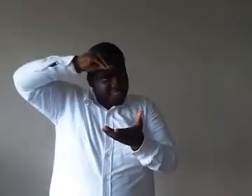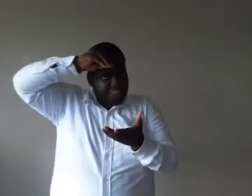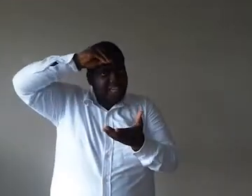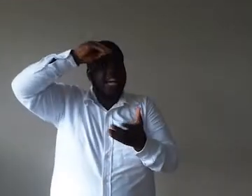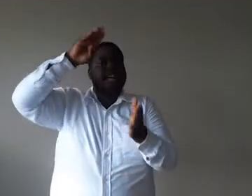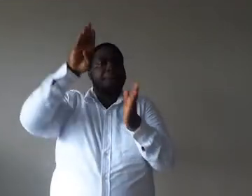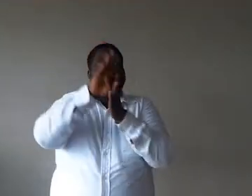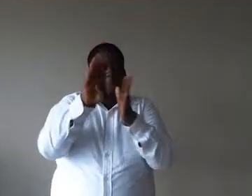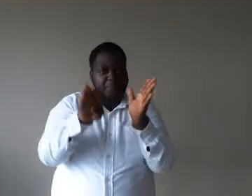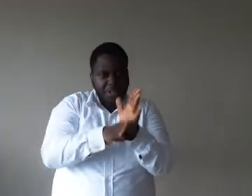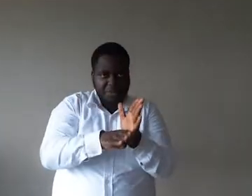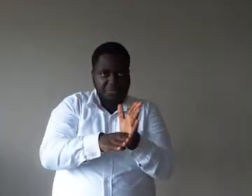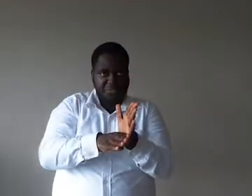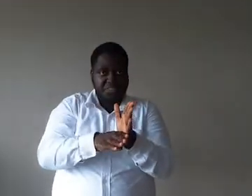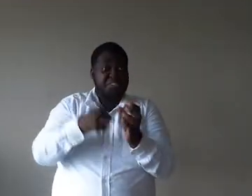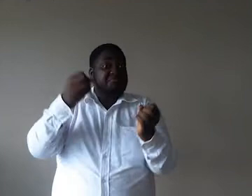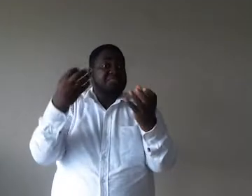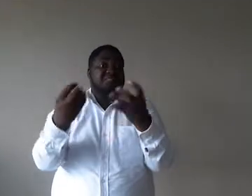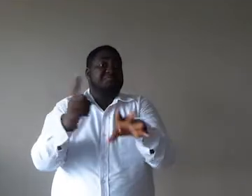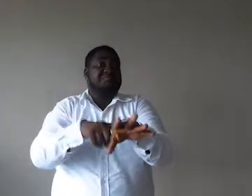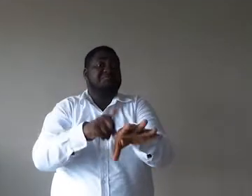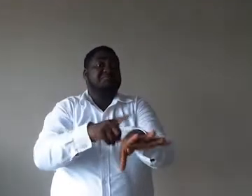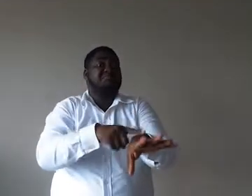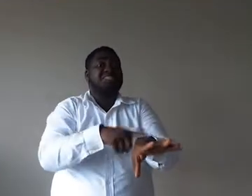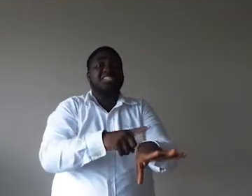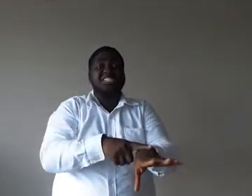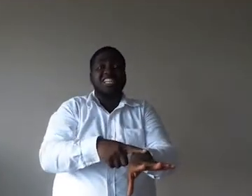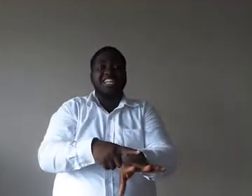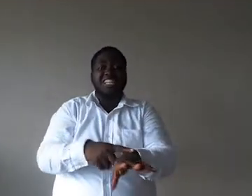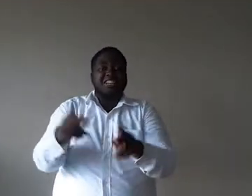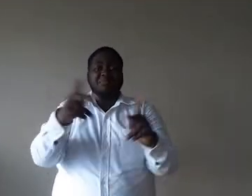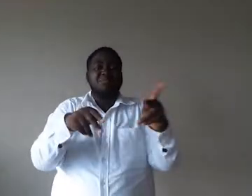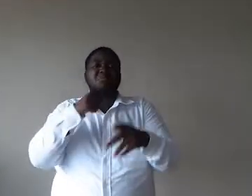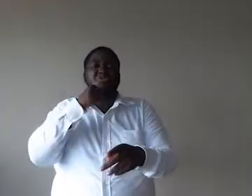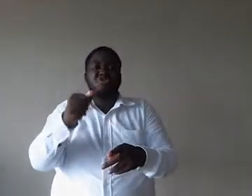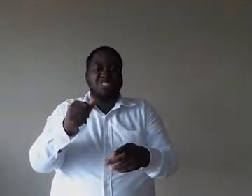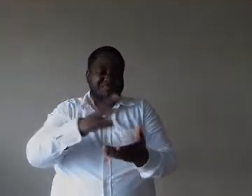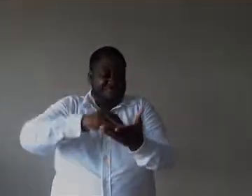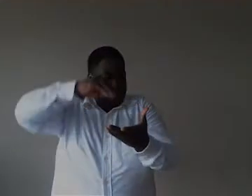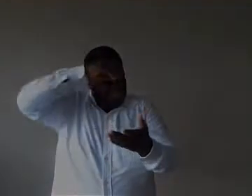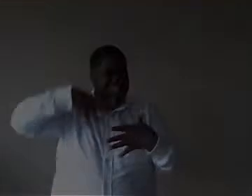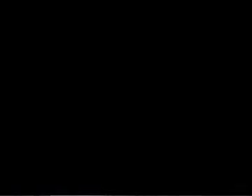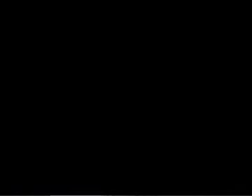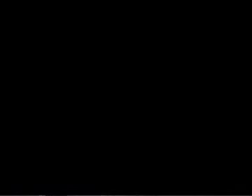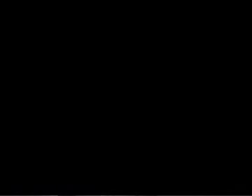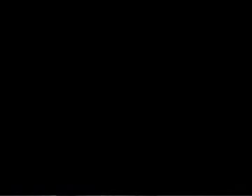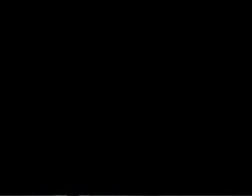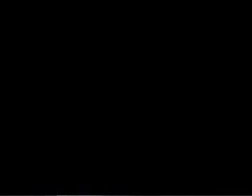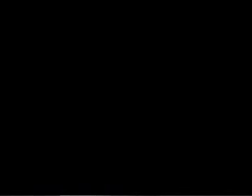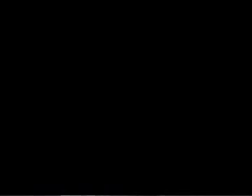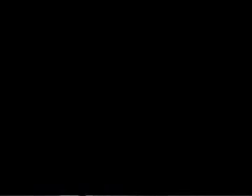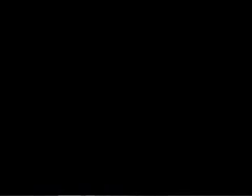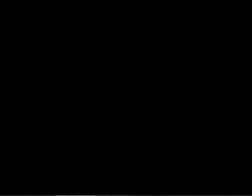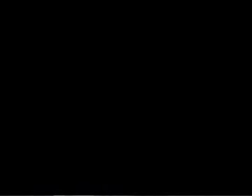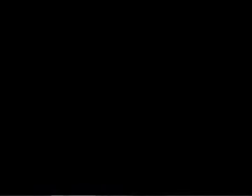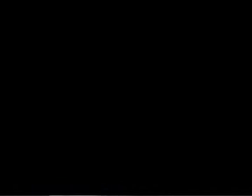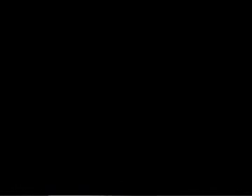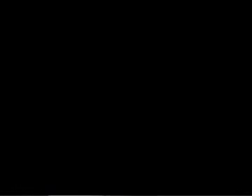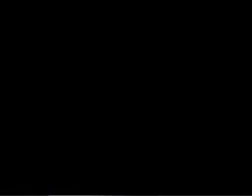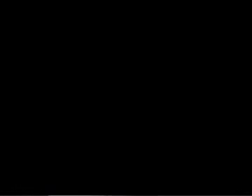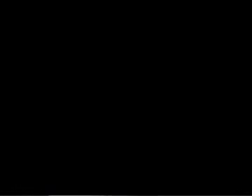The act and the science of interpreting the scriptures. Let's listen to how Nehemiah 8, verse number 8 puts